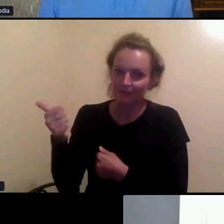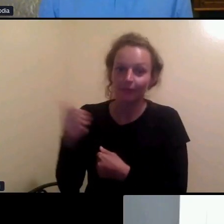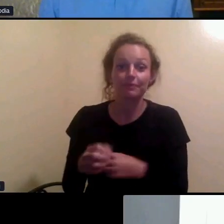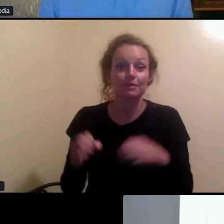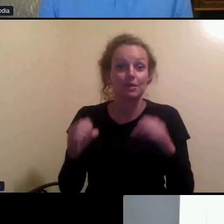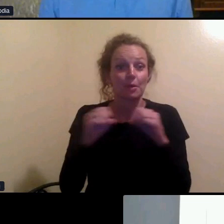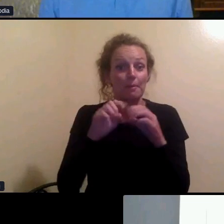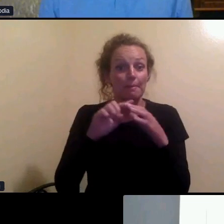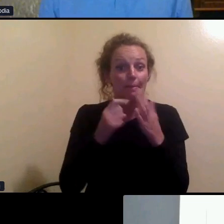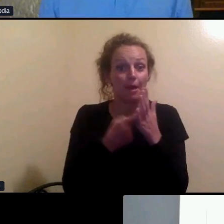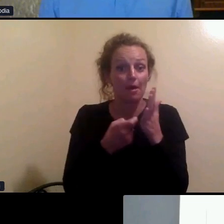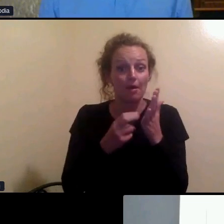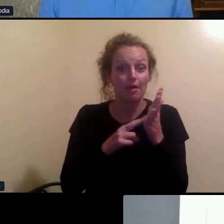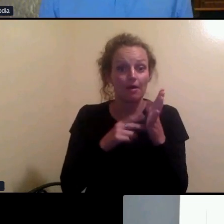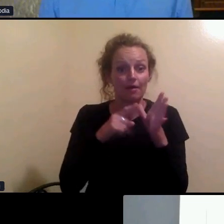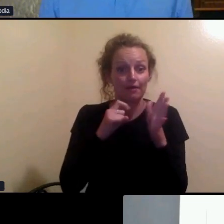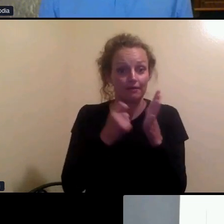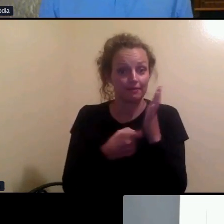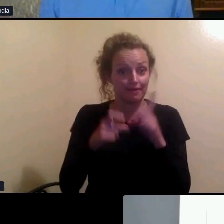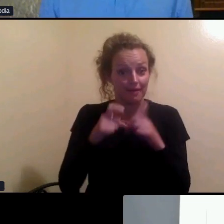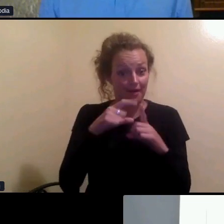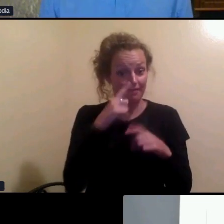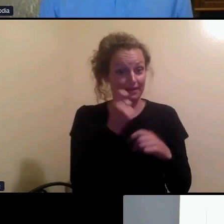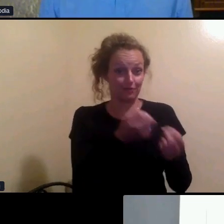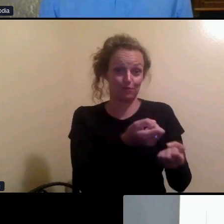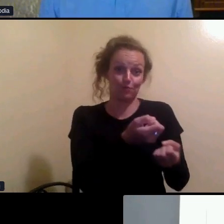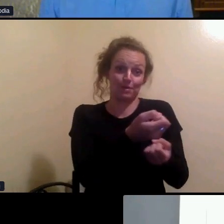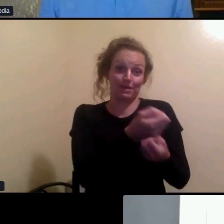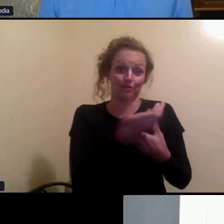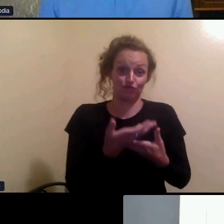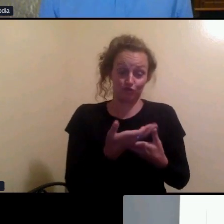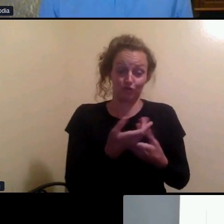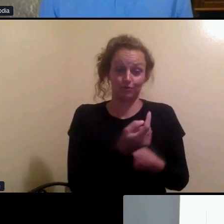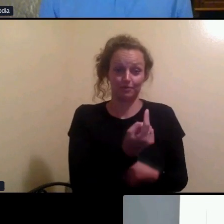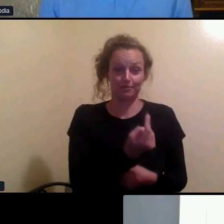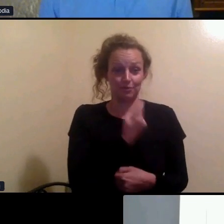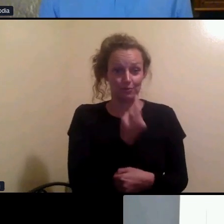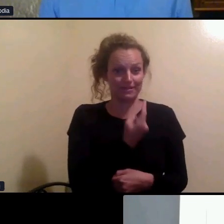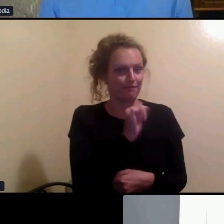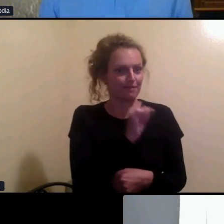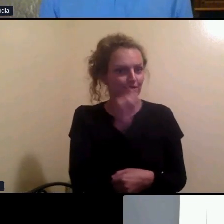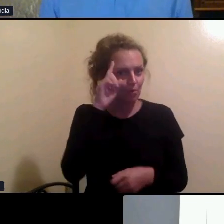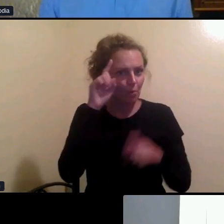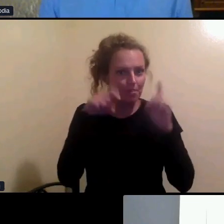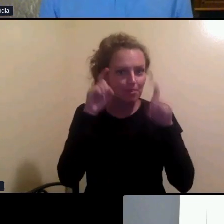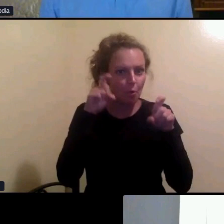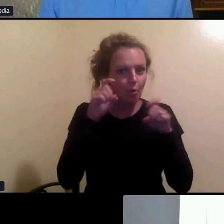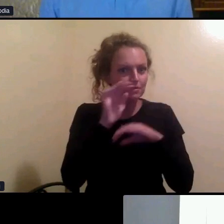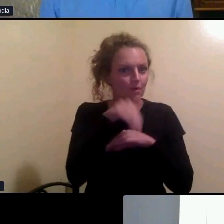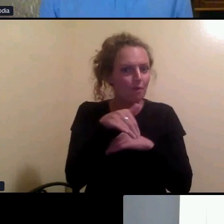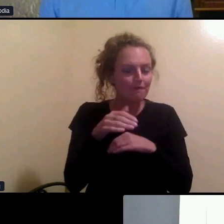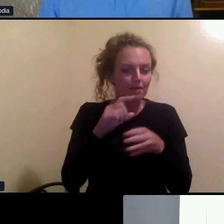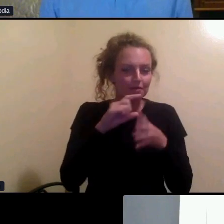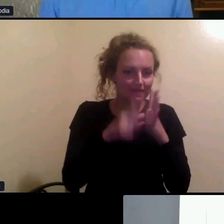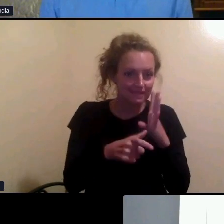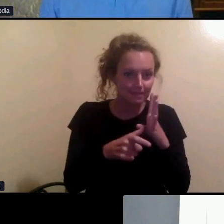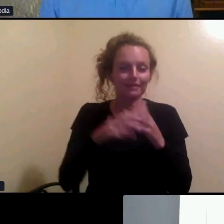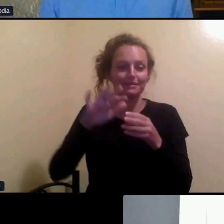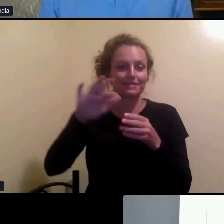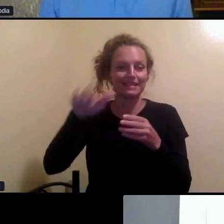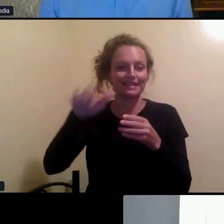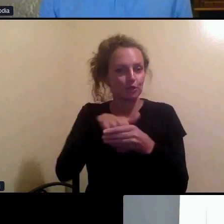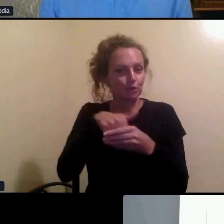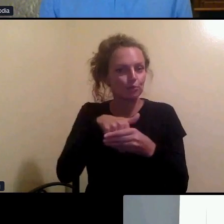and just let us know your thoughts on how disability inclusion can be sold